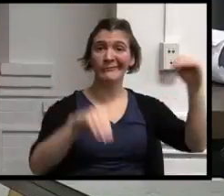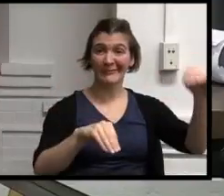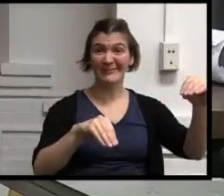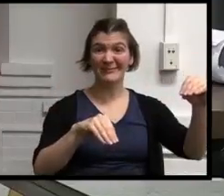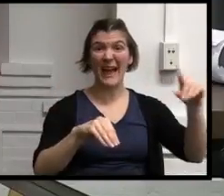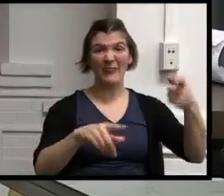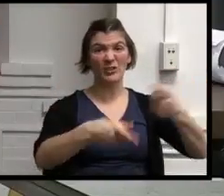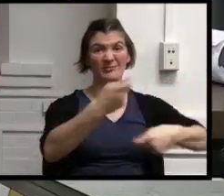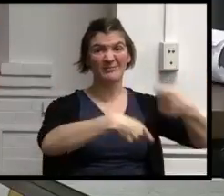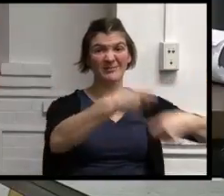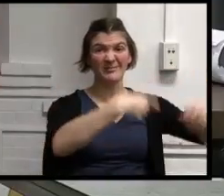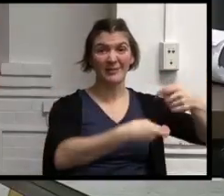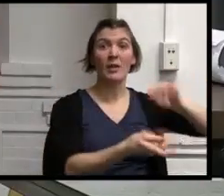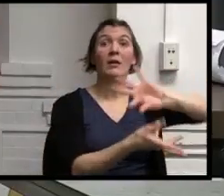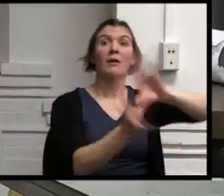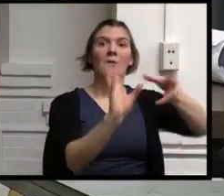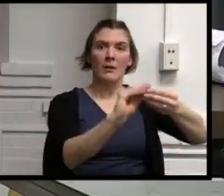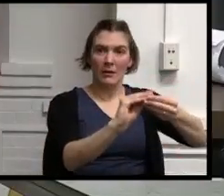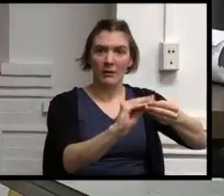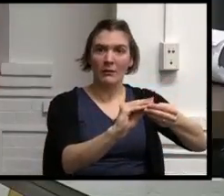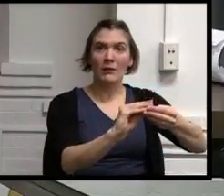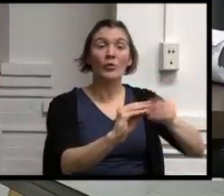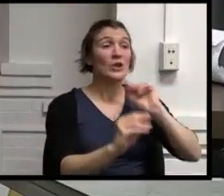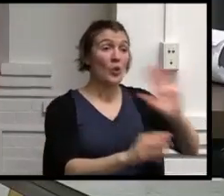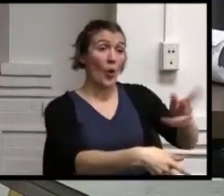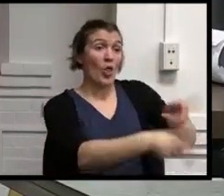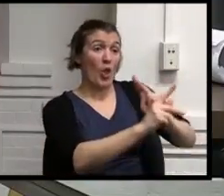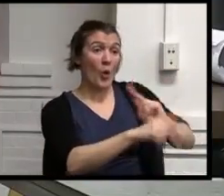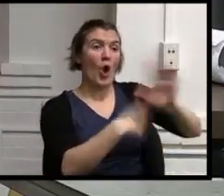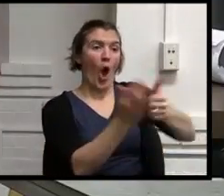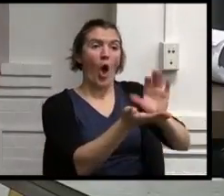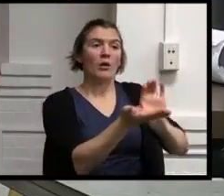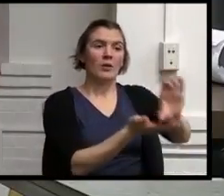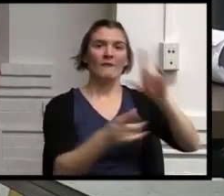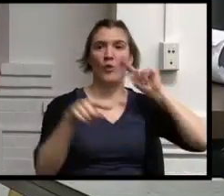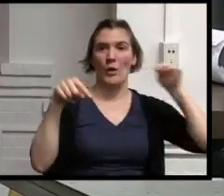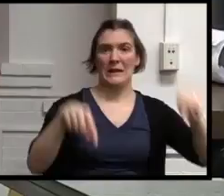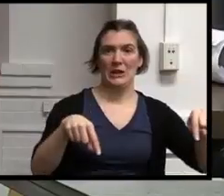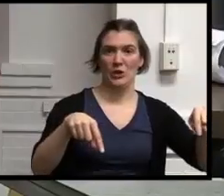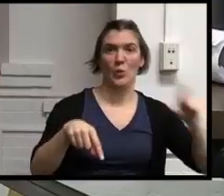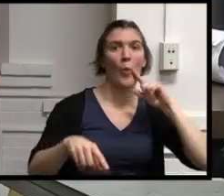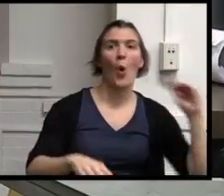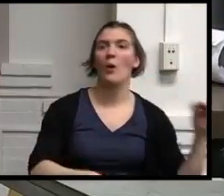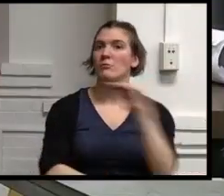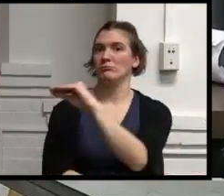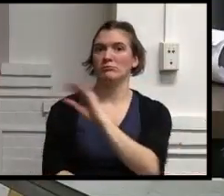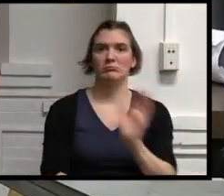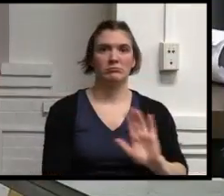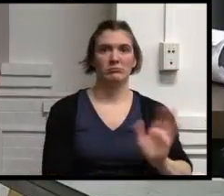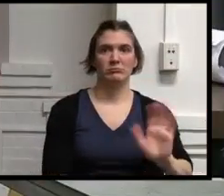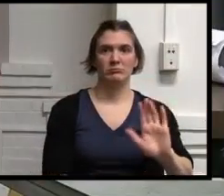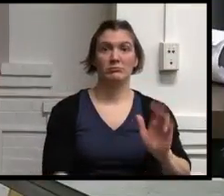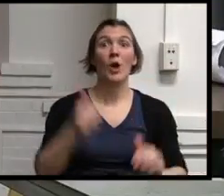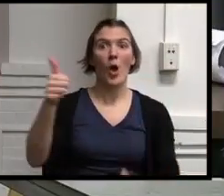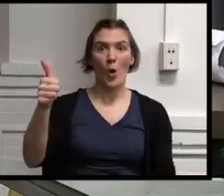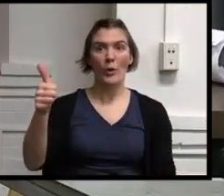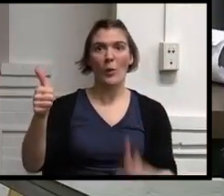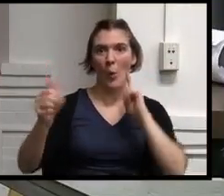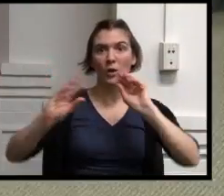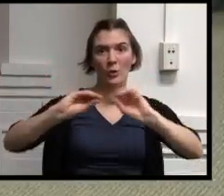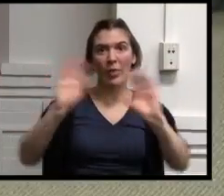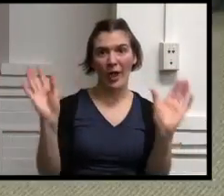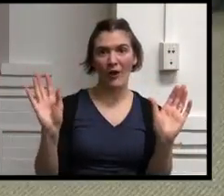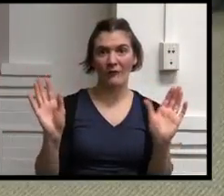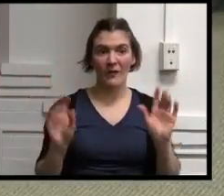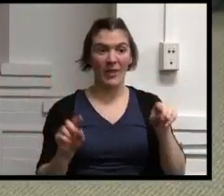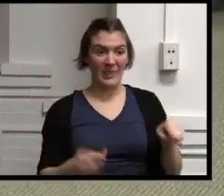due. The whole town loan would be used downtown. Yeah, thank you. I think that's important to make sure